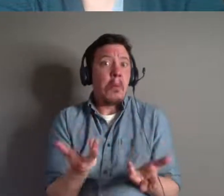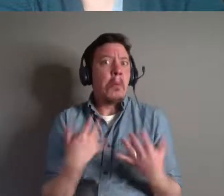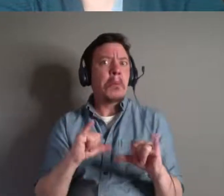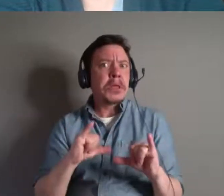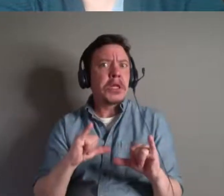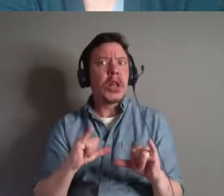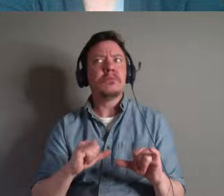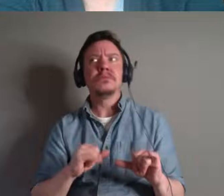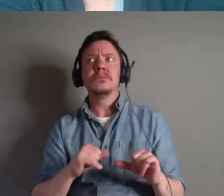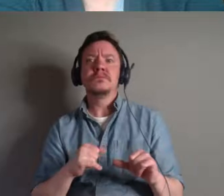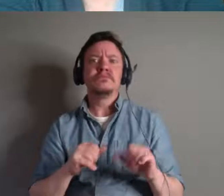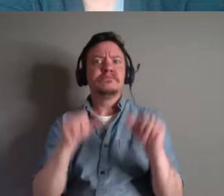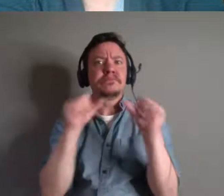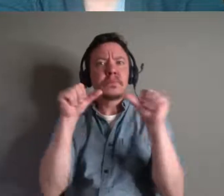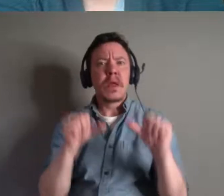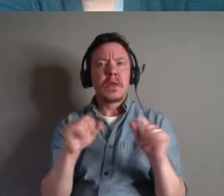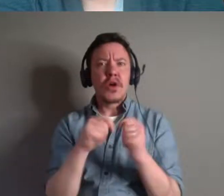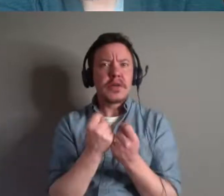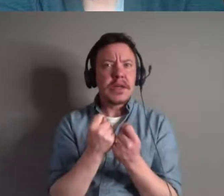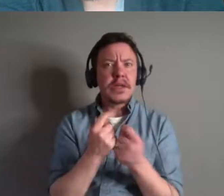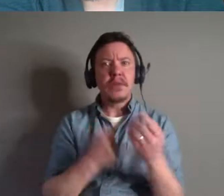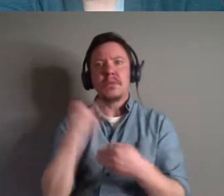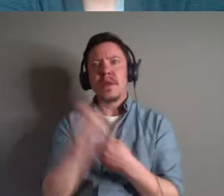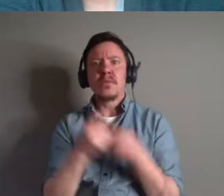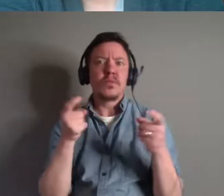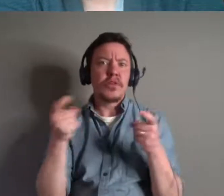still the architect team or the project management